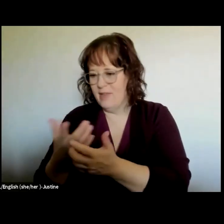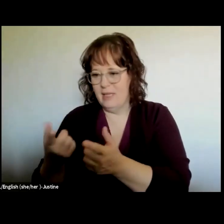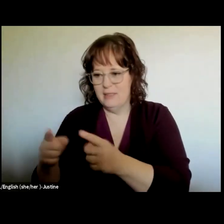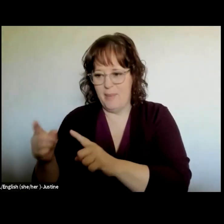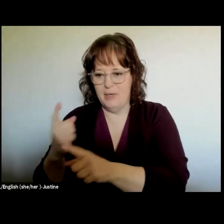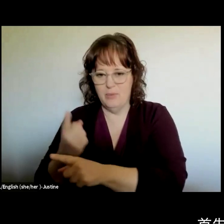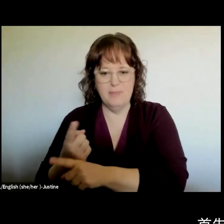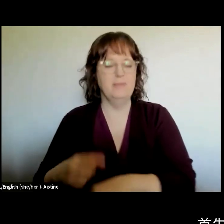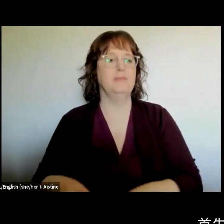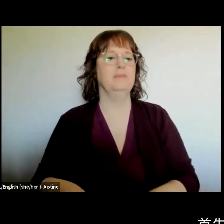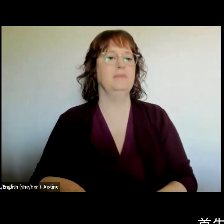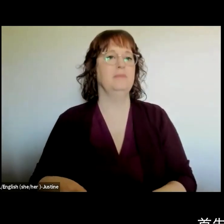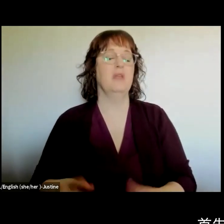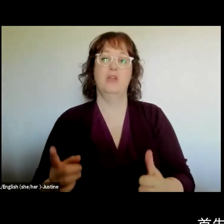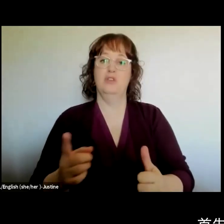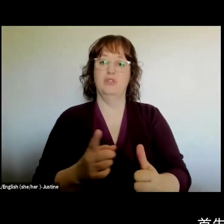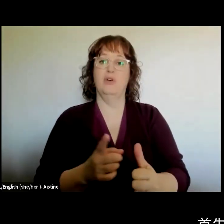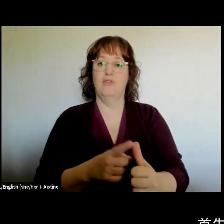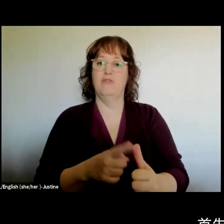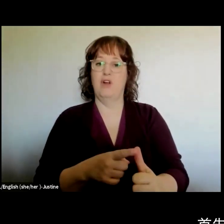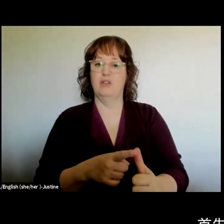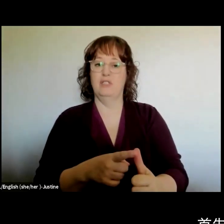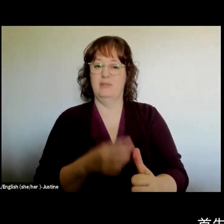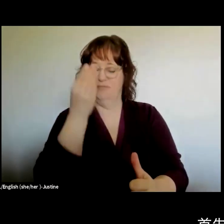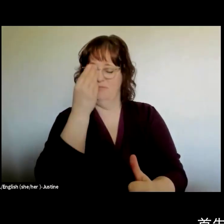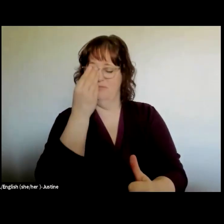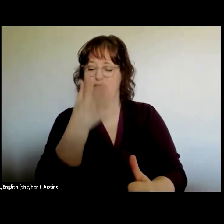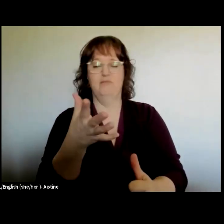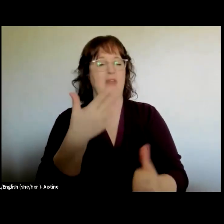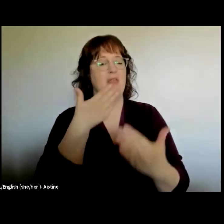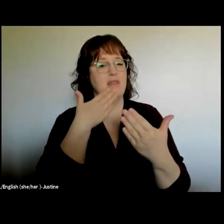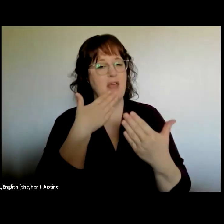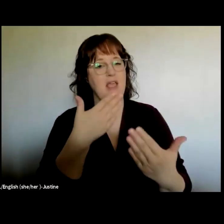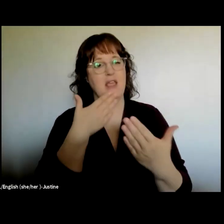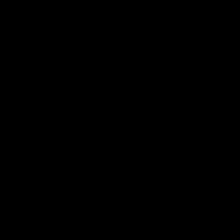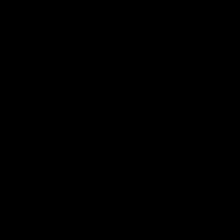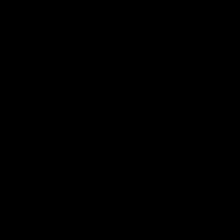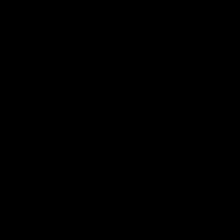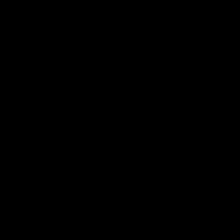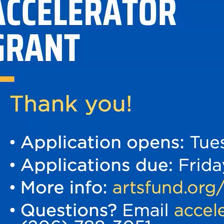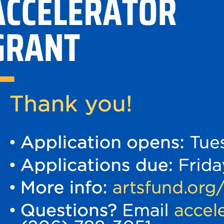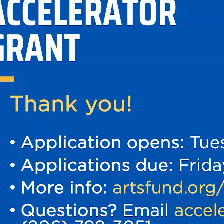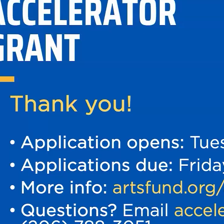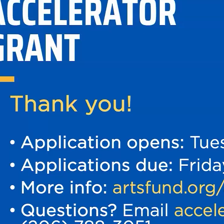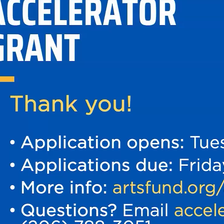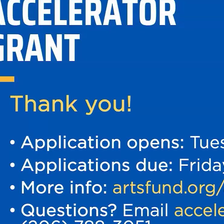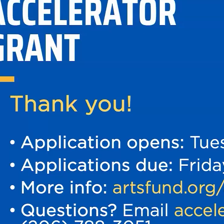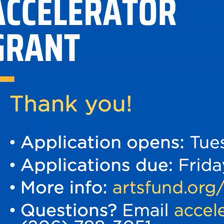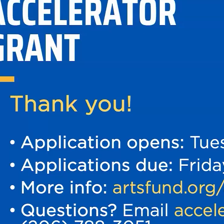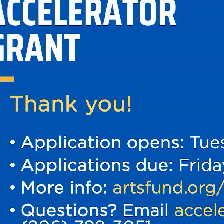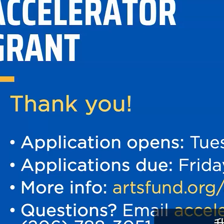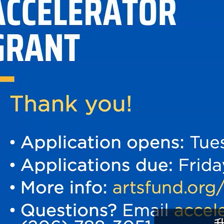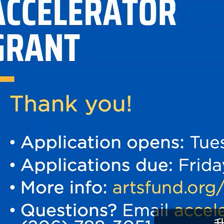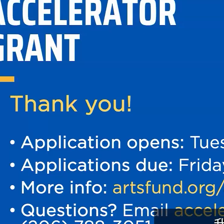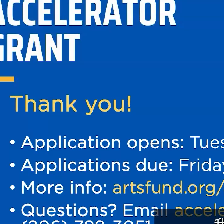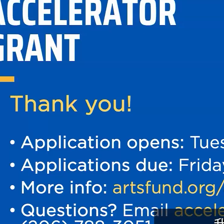think first and foremost, I'd say thank you to all of you. Spending the time with us today is it's